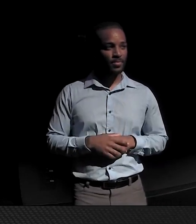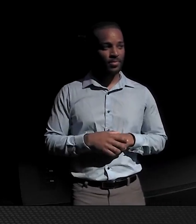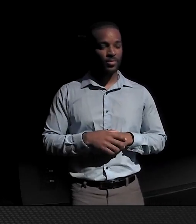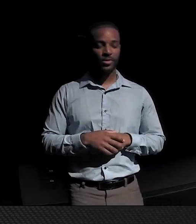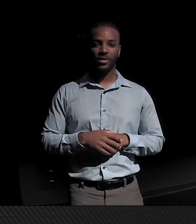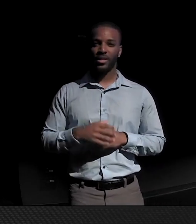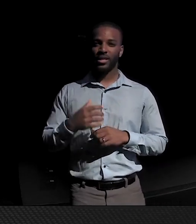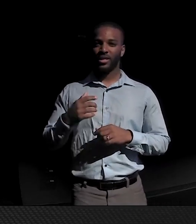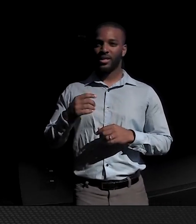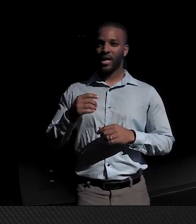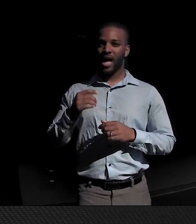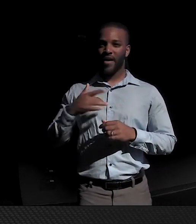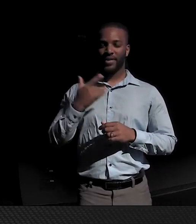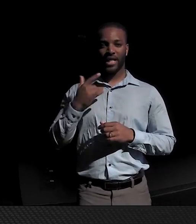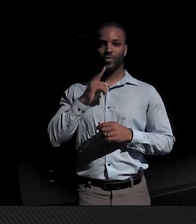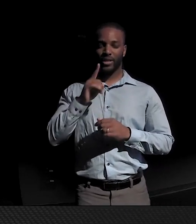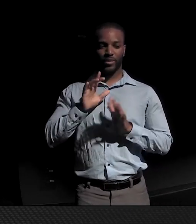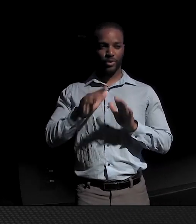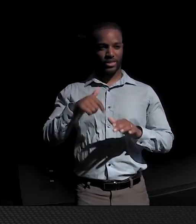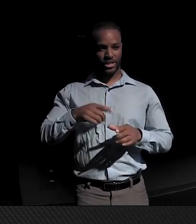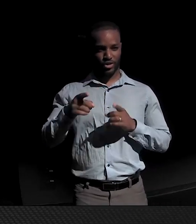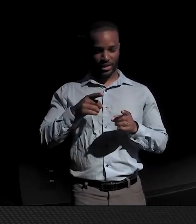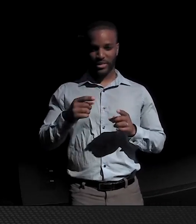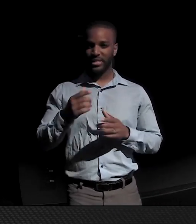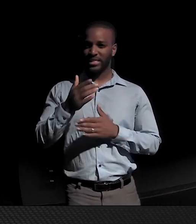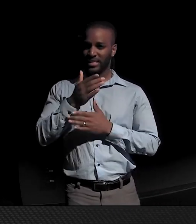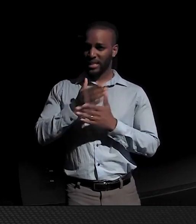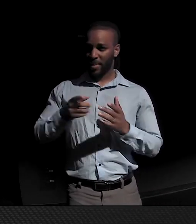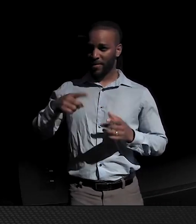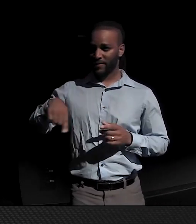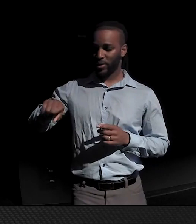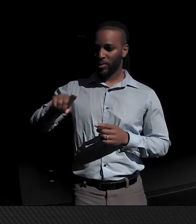I feel really maybe pushed in this direction. If some of you